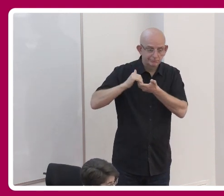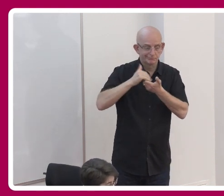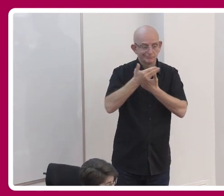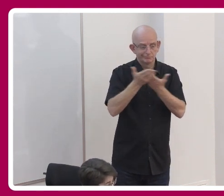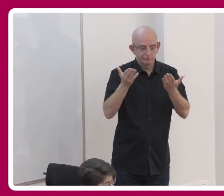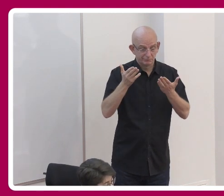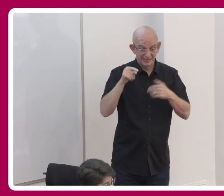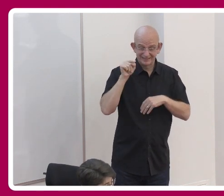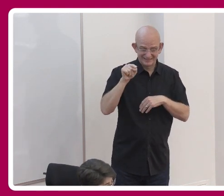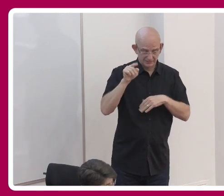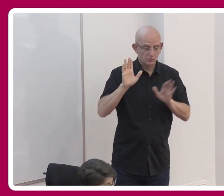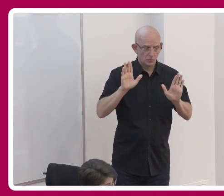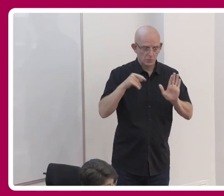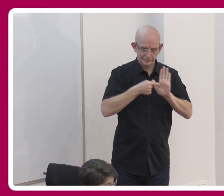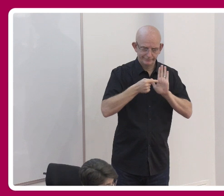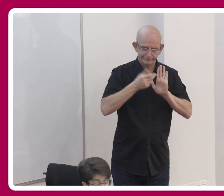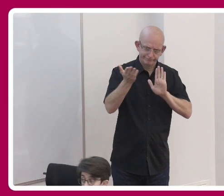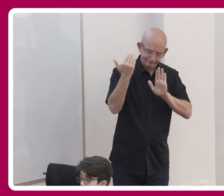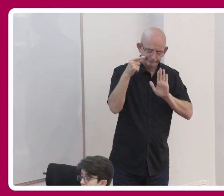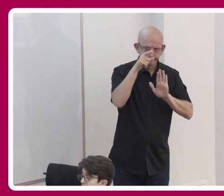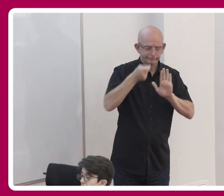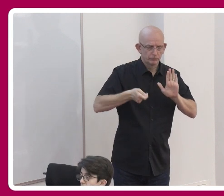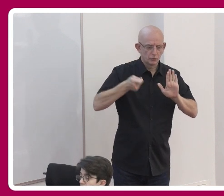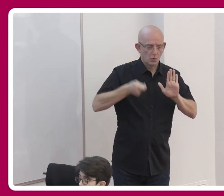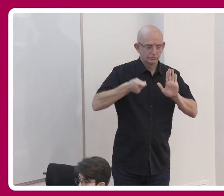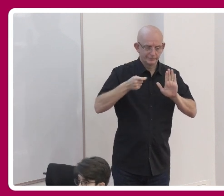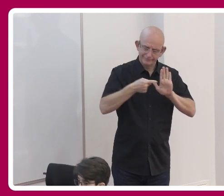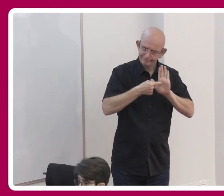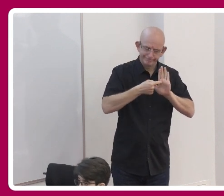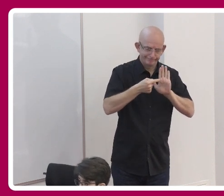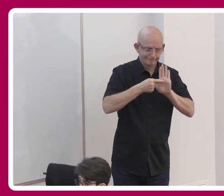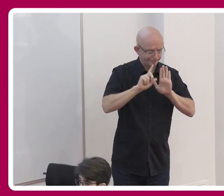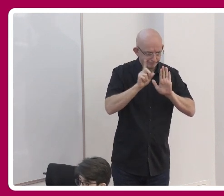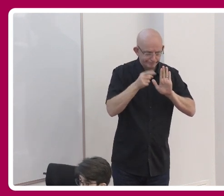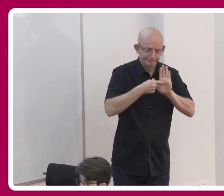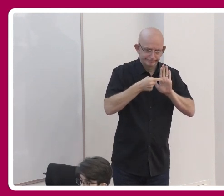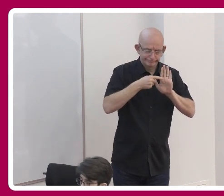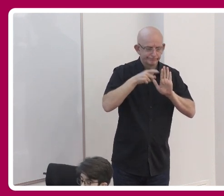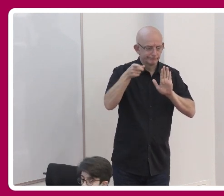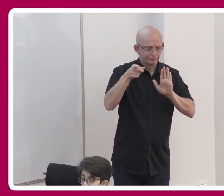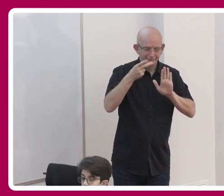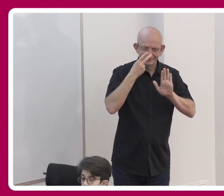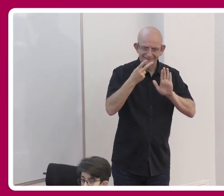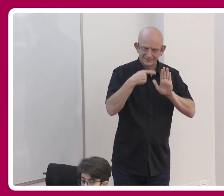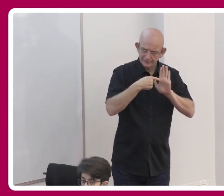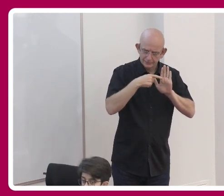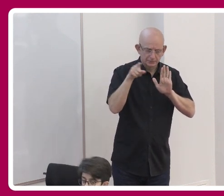while the Constitutional Court did not abolish guardianship entirely,